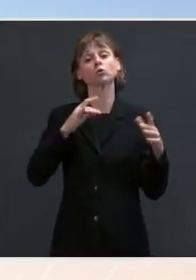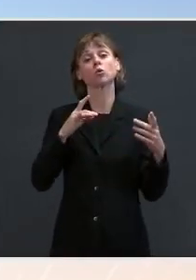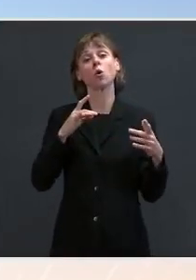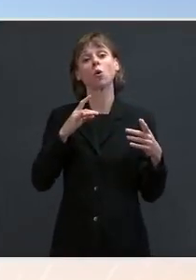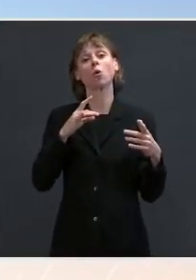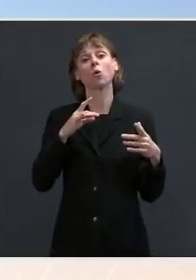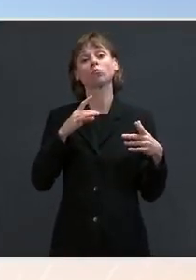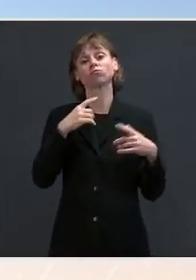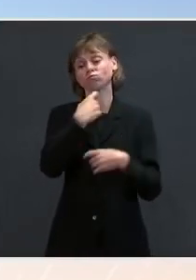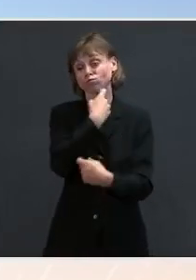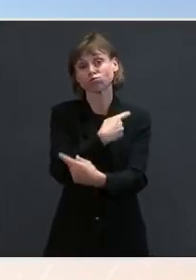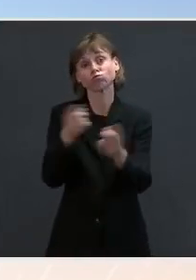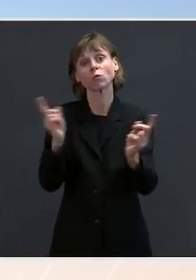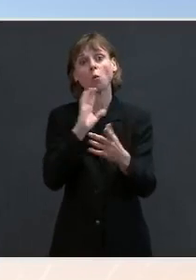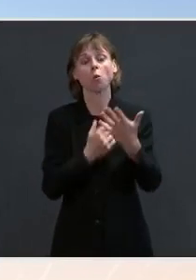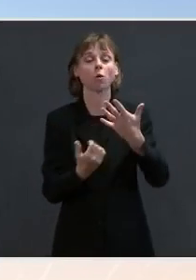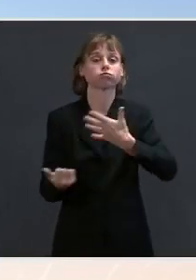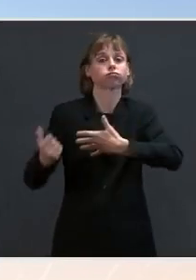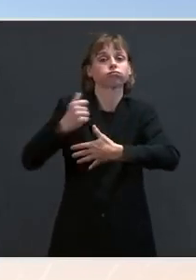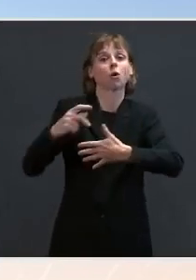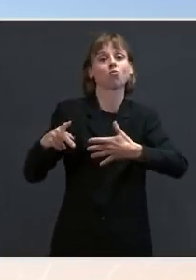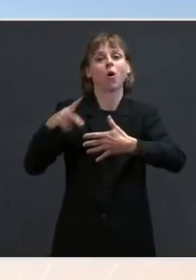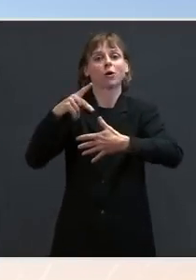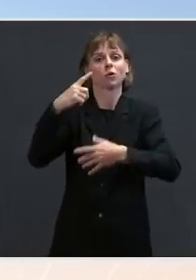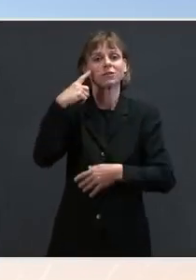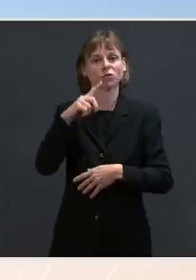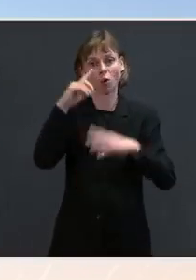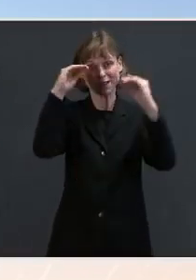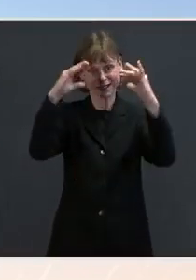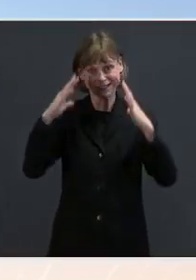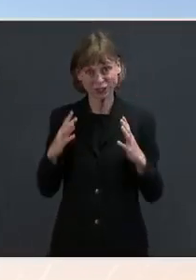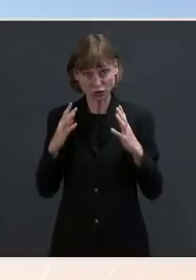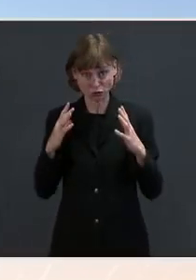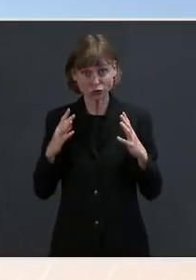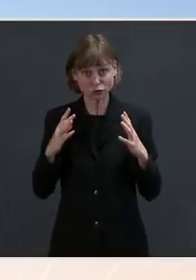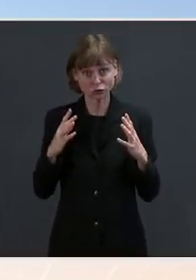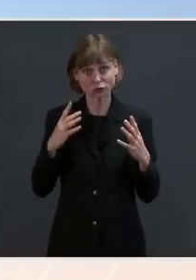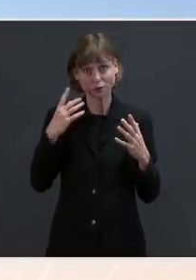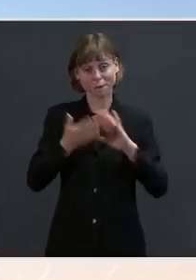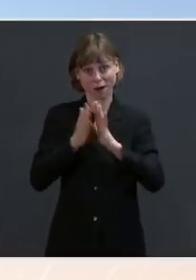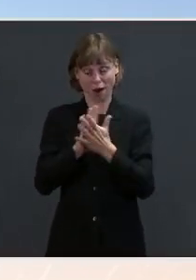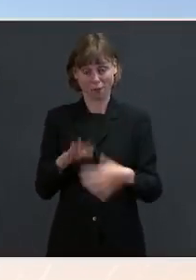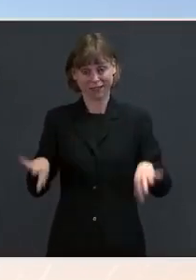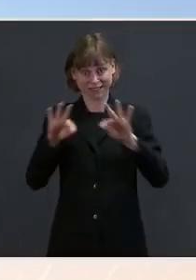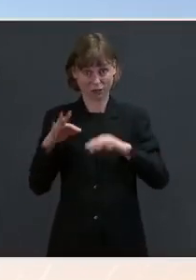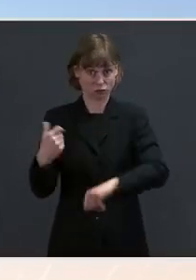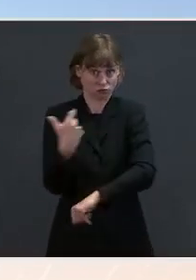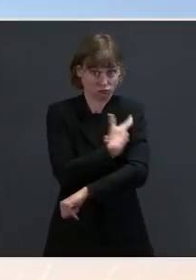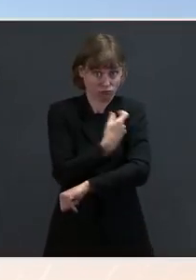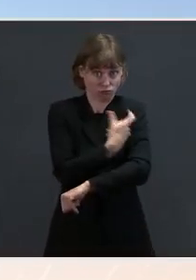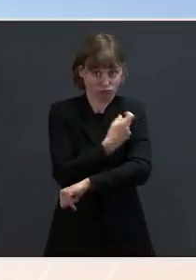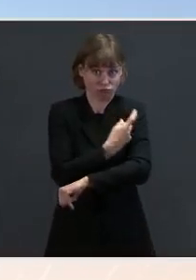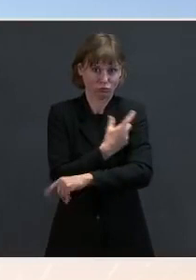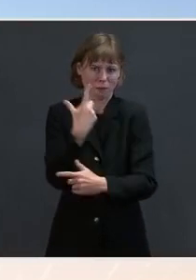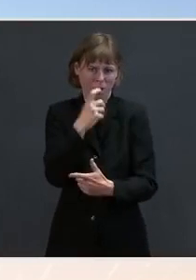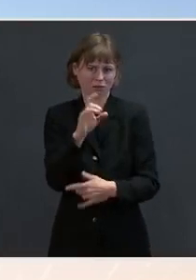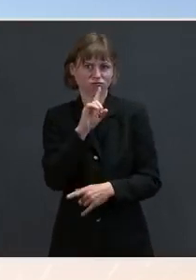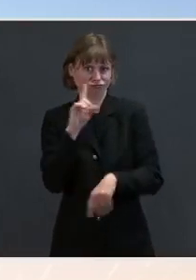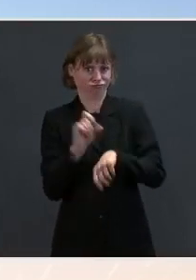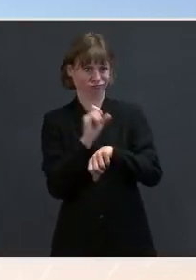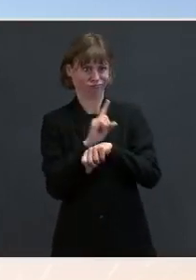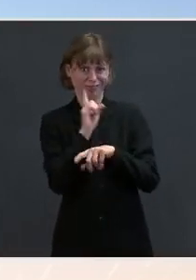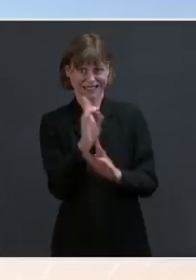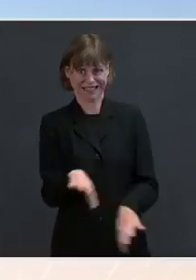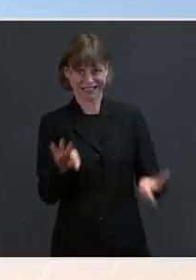treat in-person learning like the essential service it is. He challenged all 50 states to get teachers,